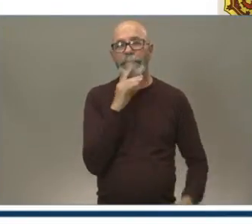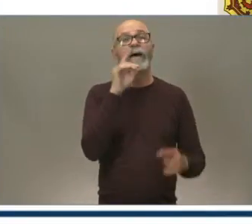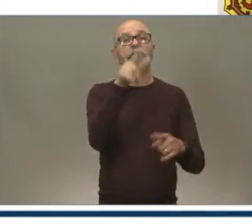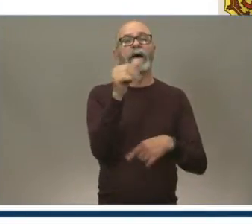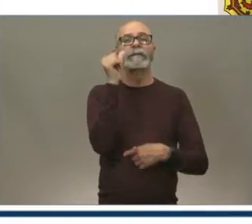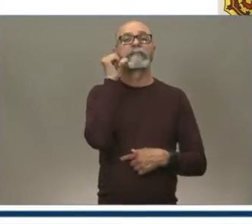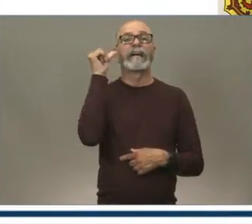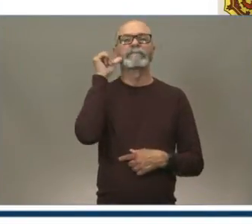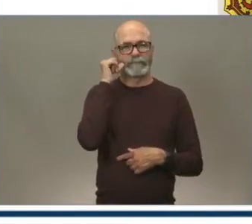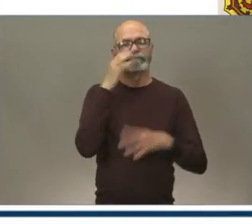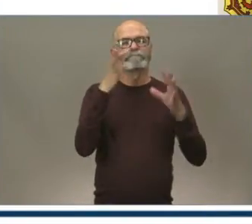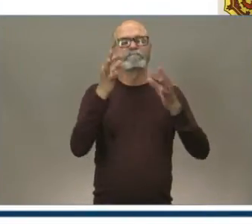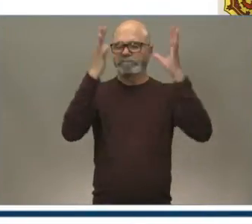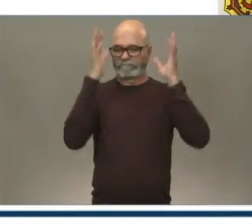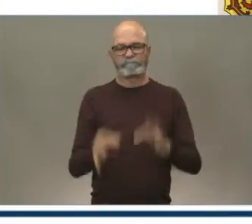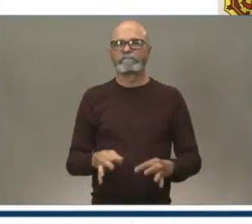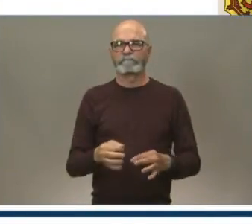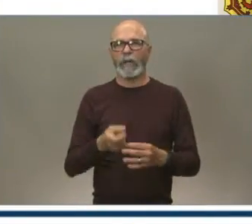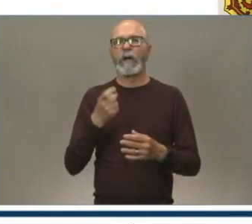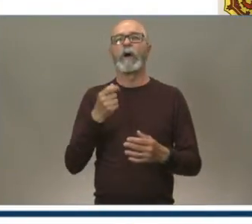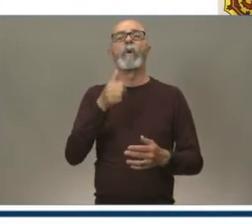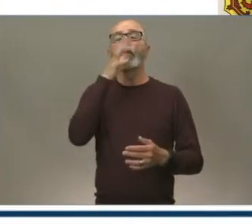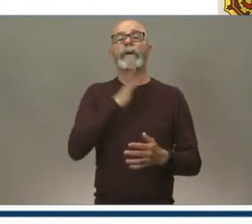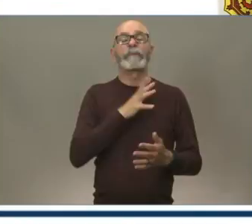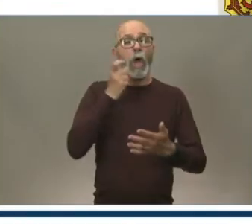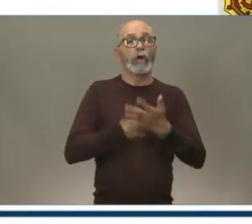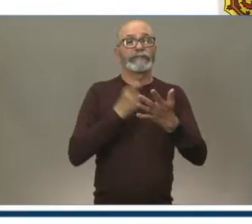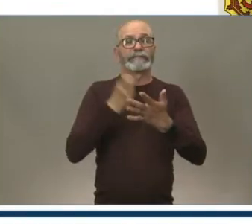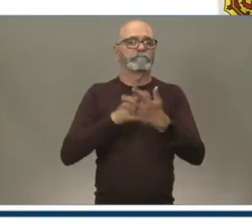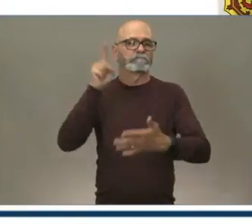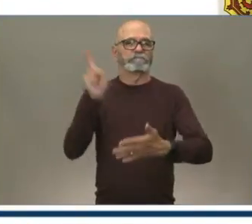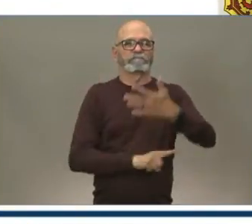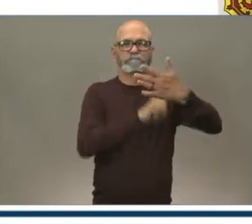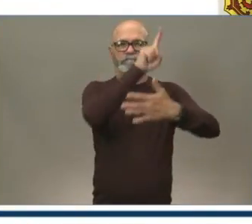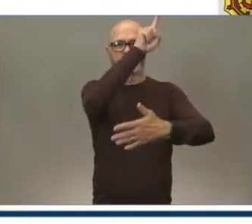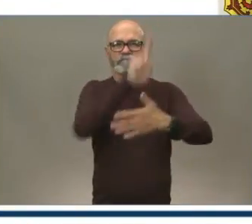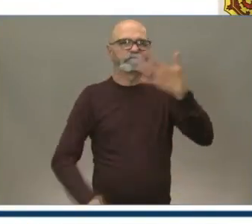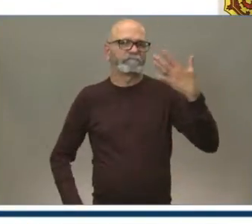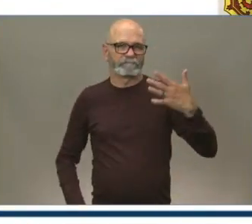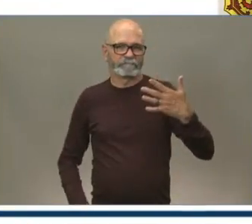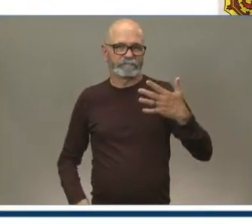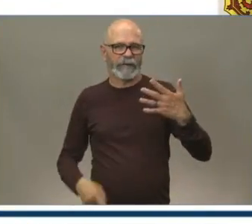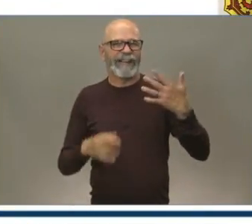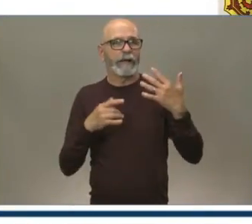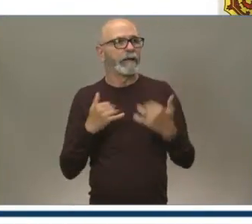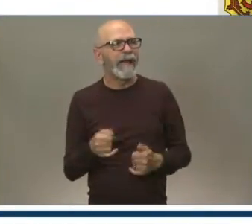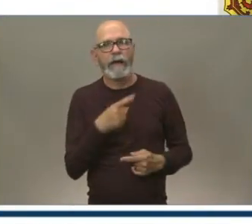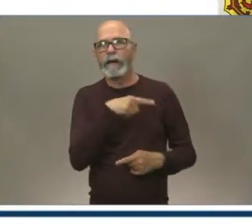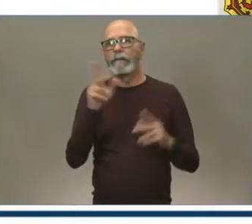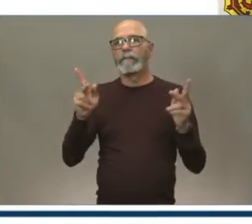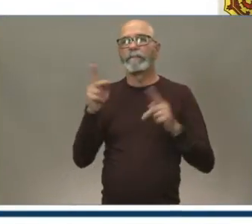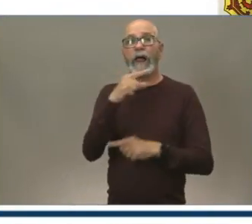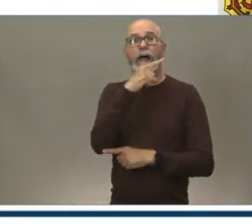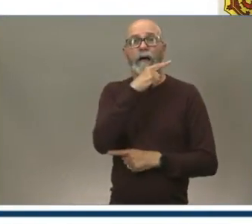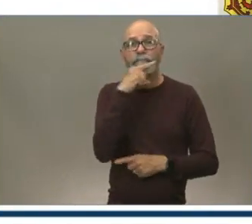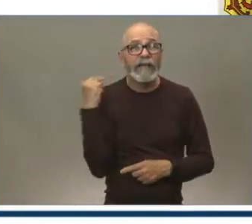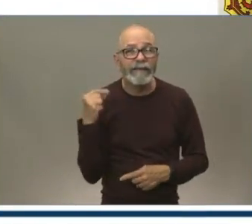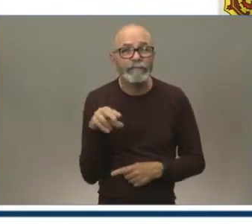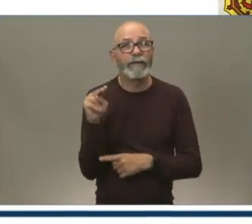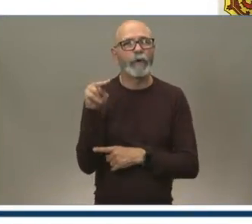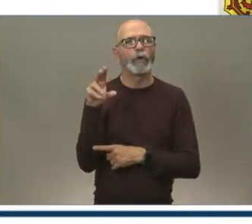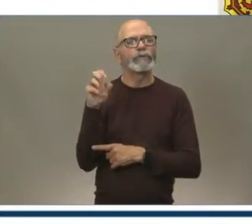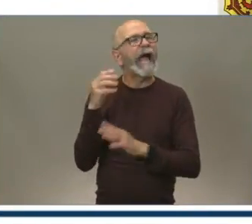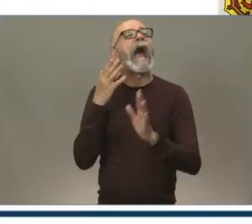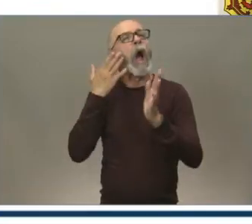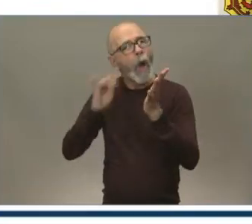Championships. I think, given what you're saying today, it makes sense perhaps to people in Halifax and to people in Nova Scotia, but there are a lot of